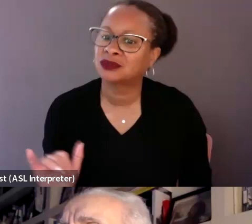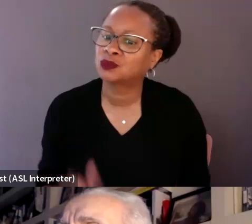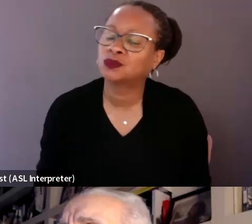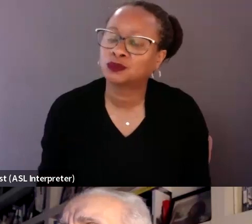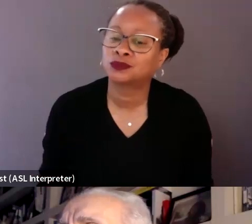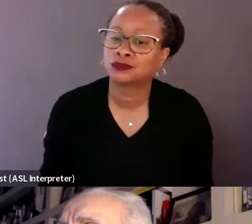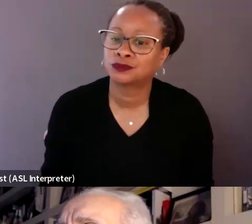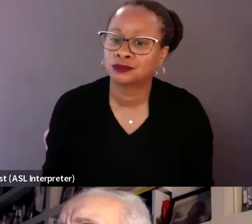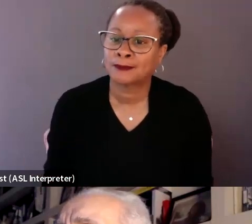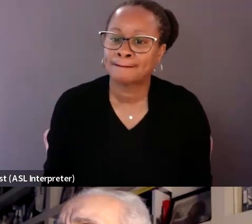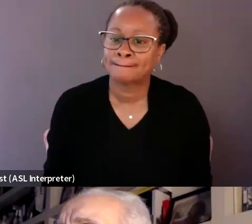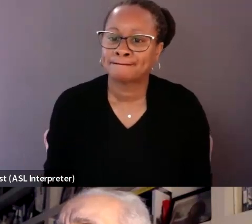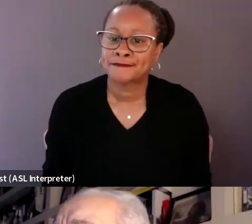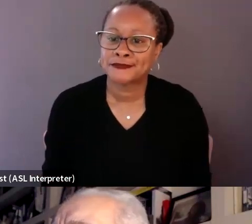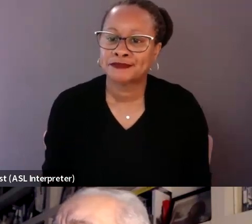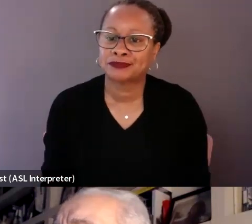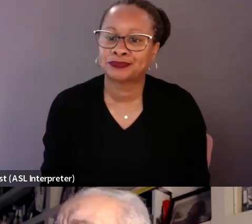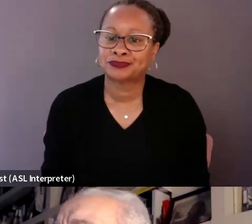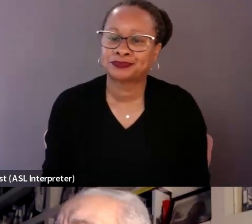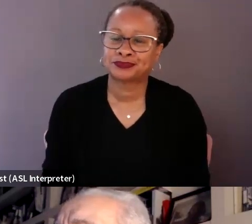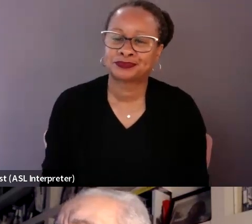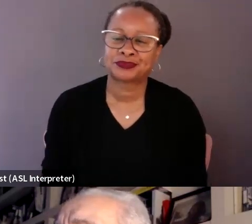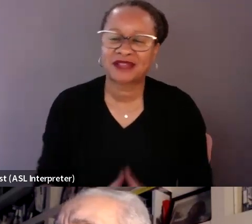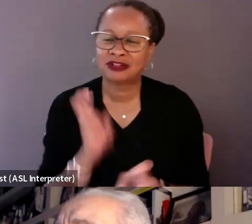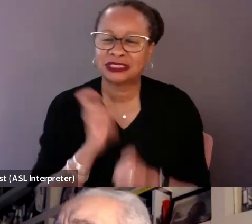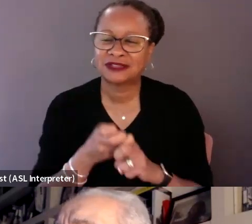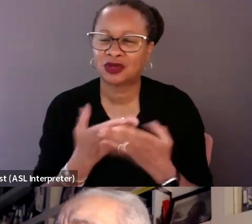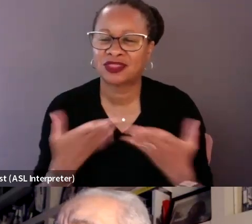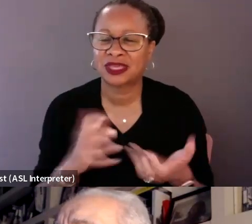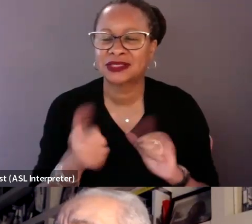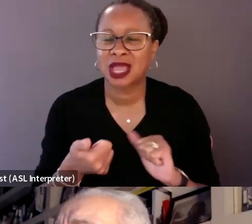Yeah, there were very difficult things, how to deal with the